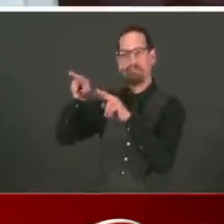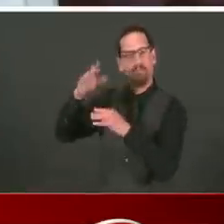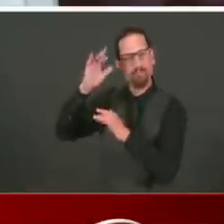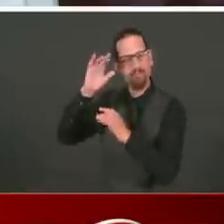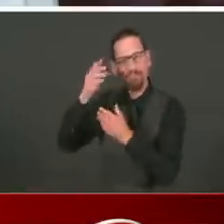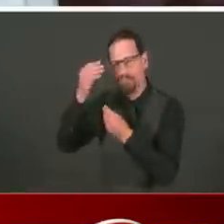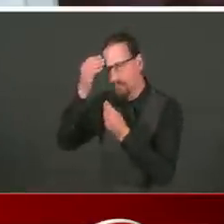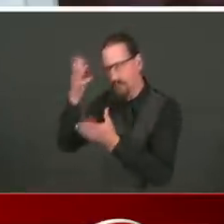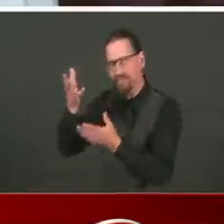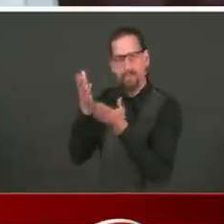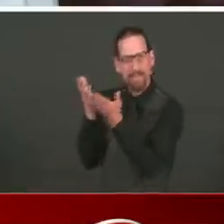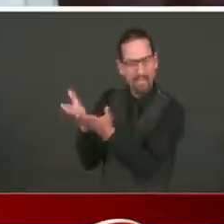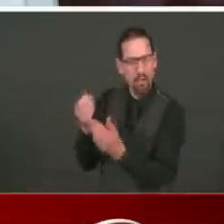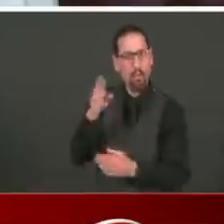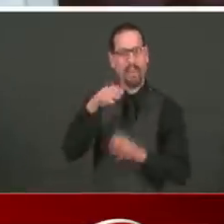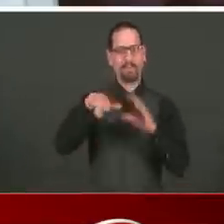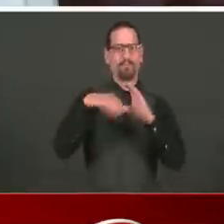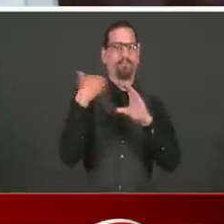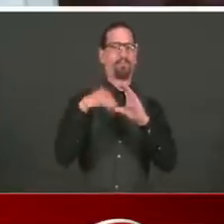governor.ri.gov.